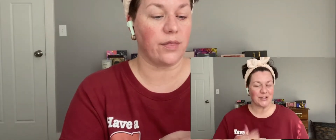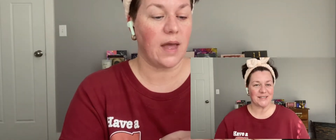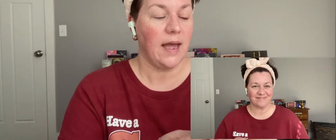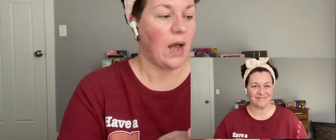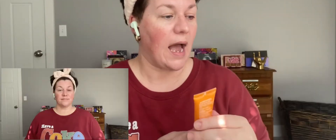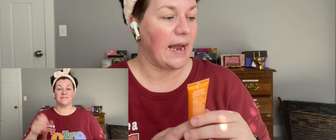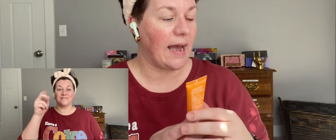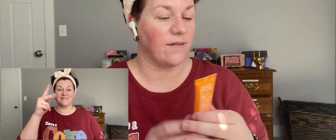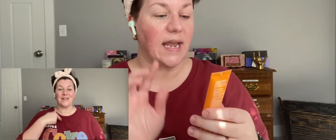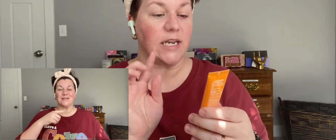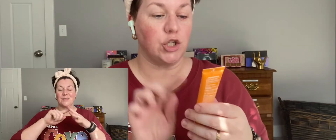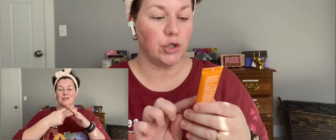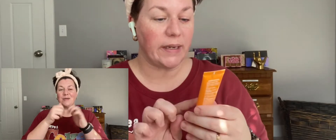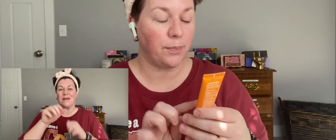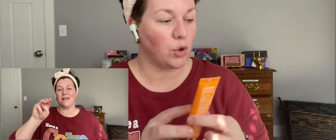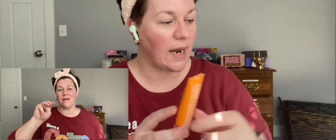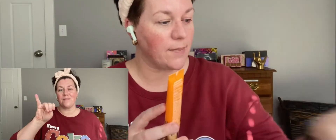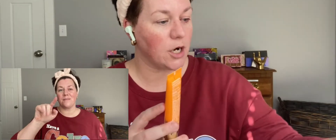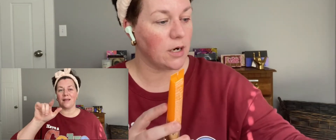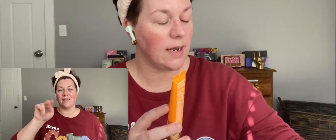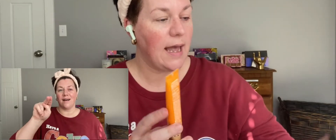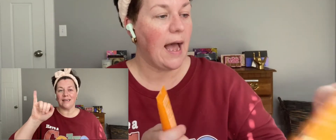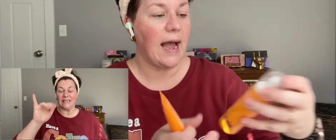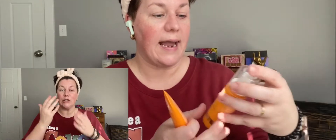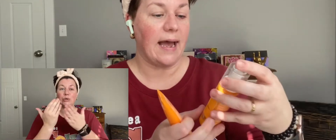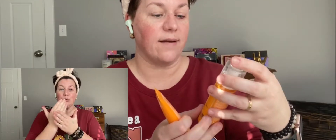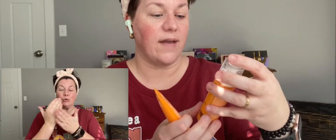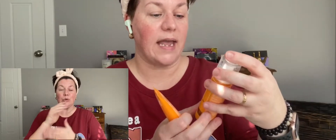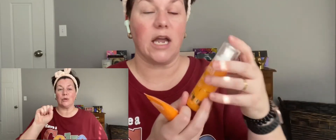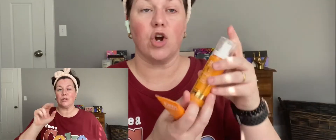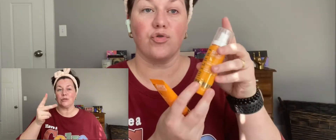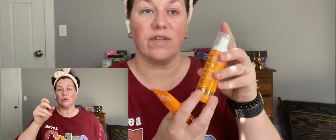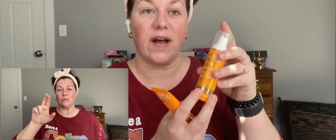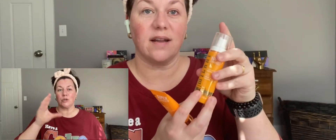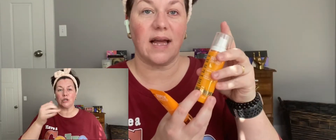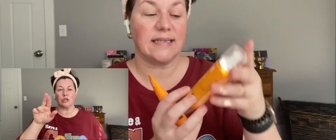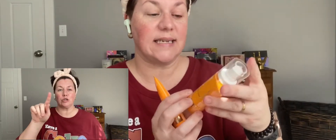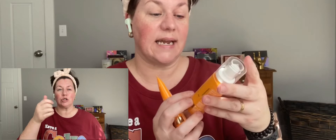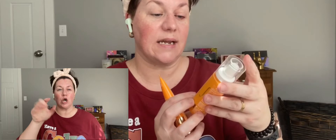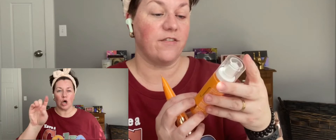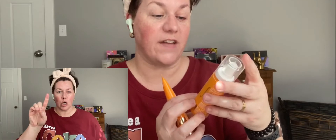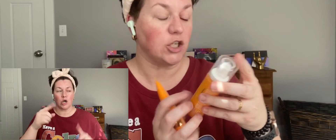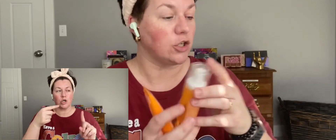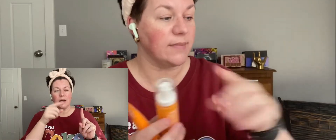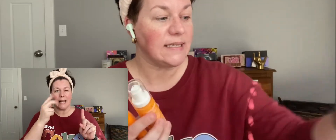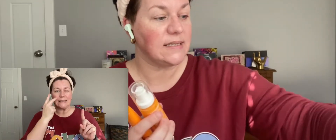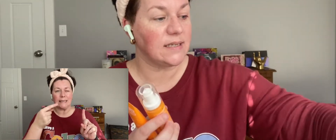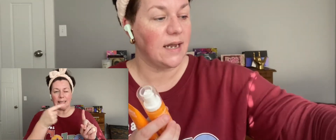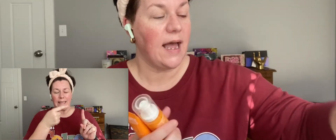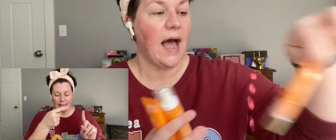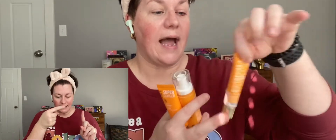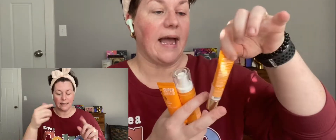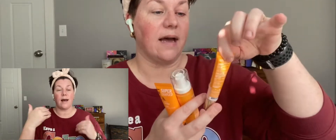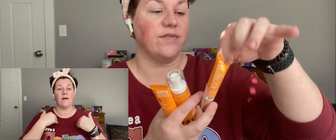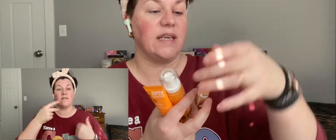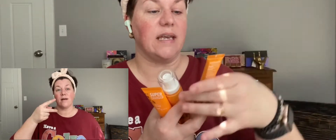with. I have a dewy primer, I have a revitalizing facial mist,